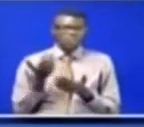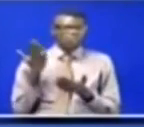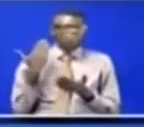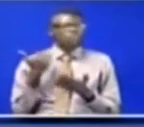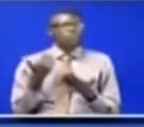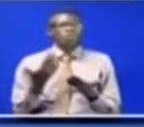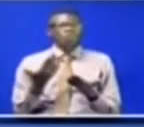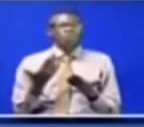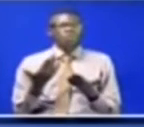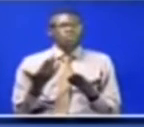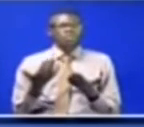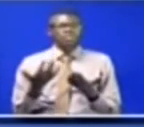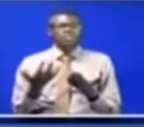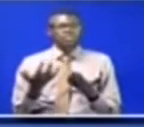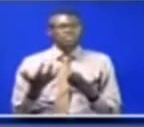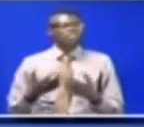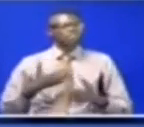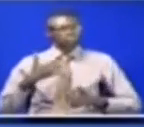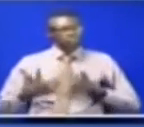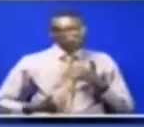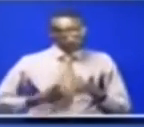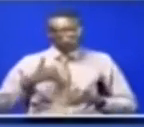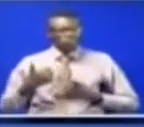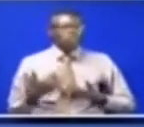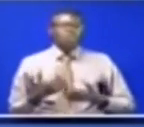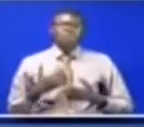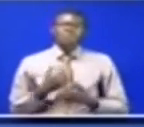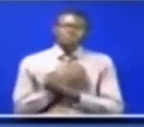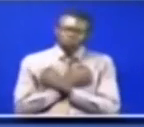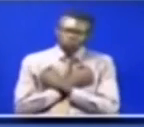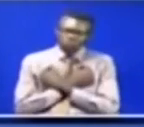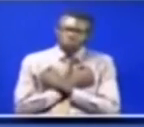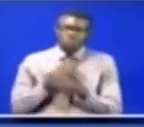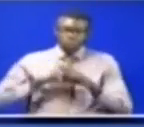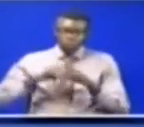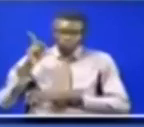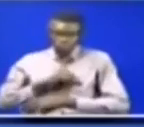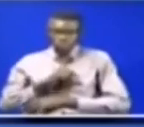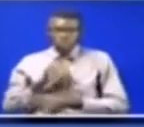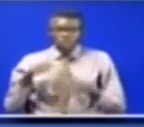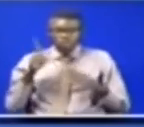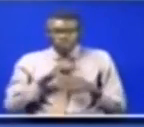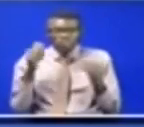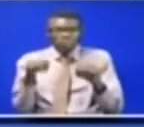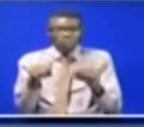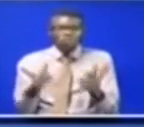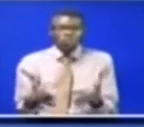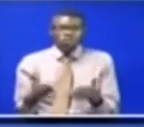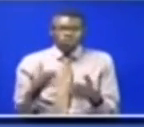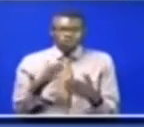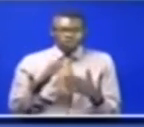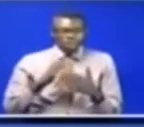love. Mm-hmm. For love and for fun. Anytime we do finish, even if we don't finish, is after